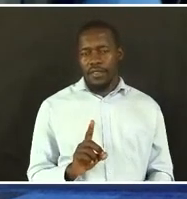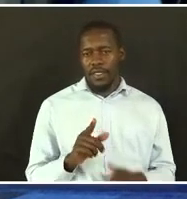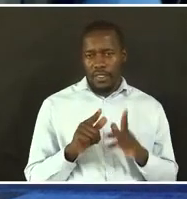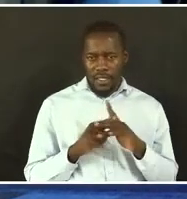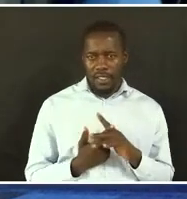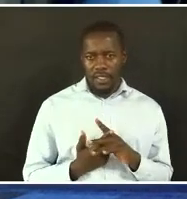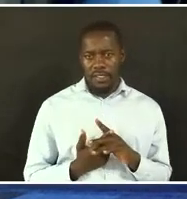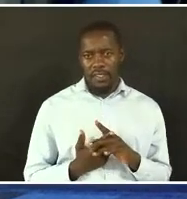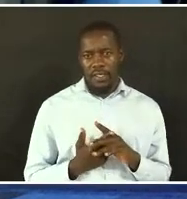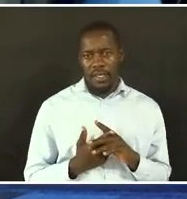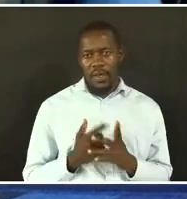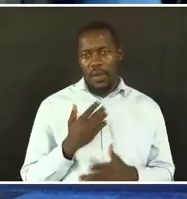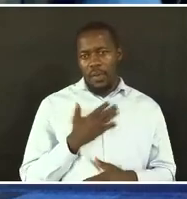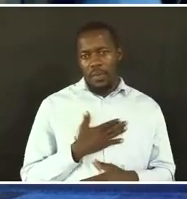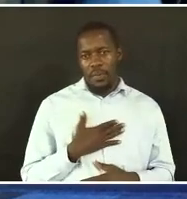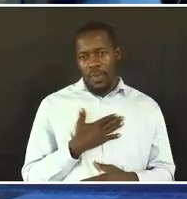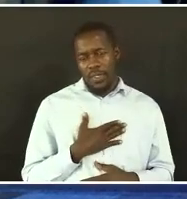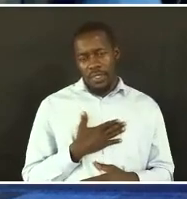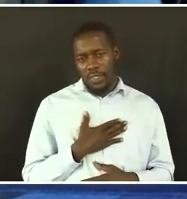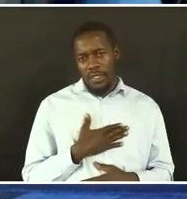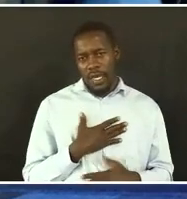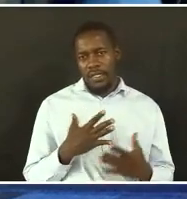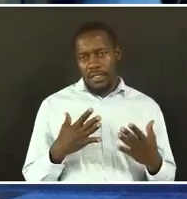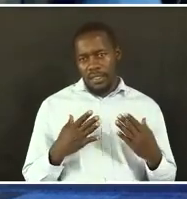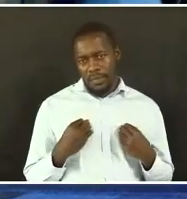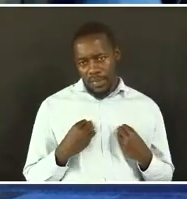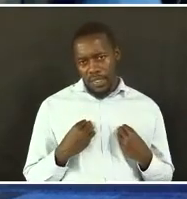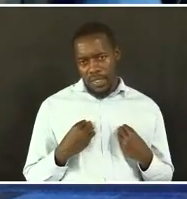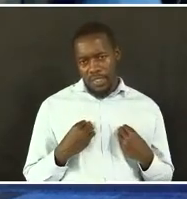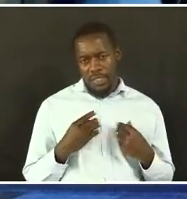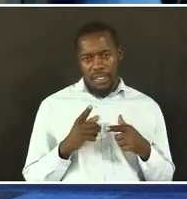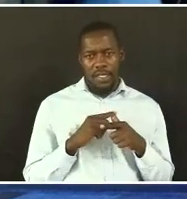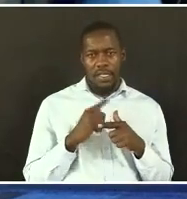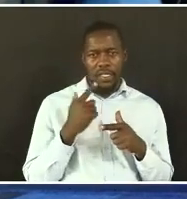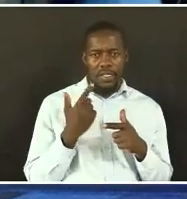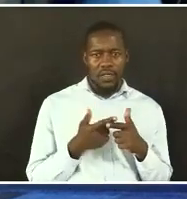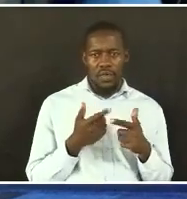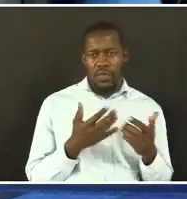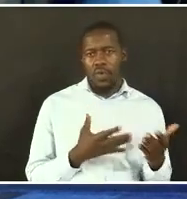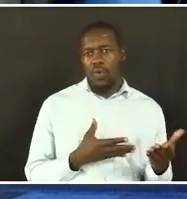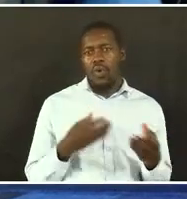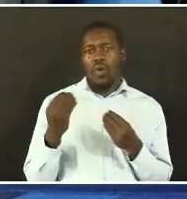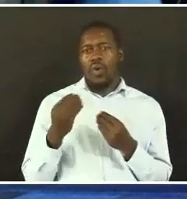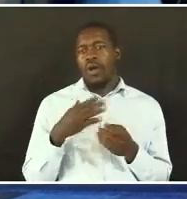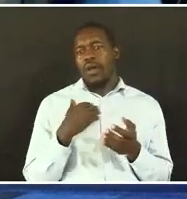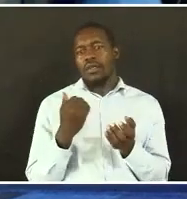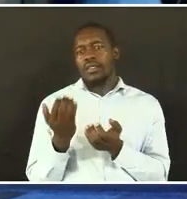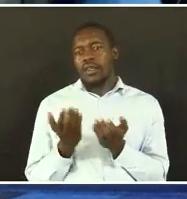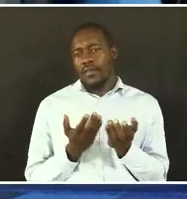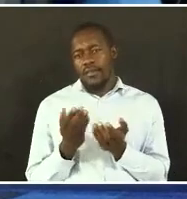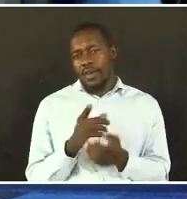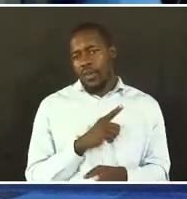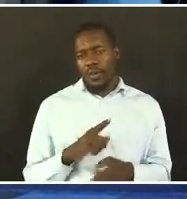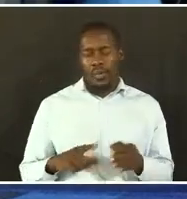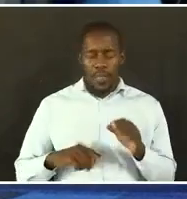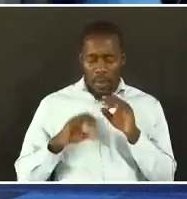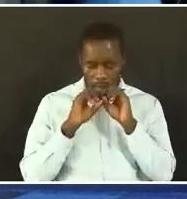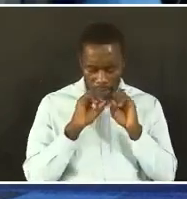initiated, please offer yourself that you may be able to go and serve. May God bless